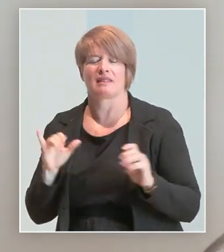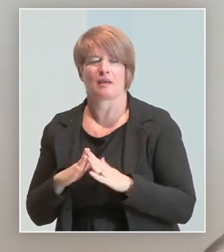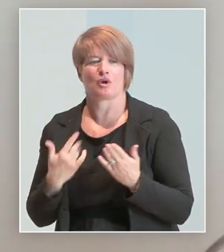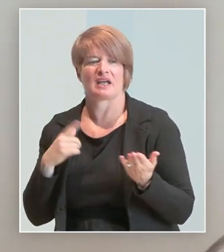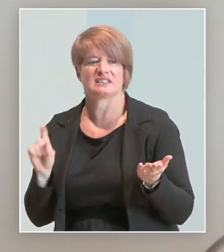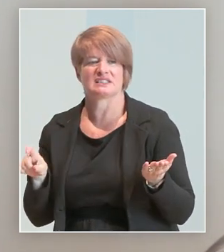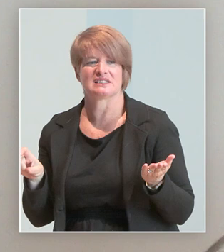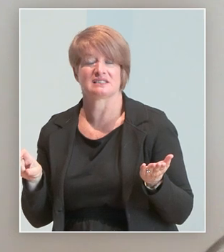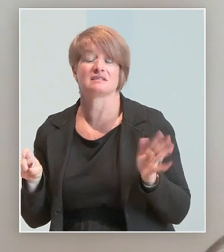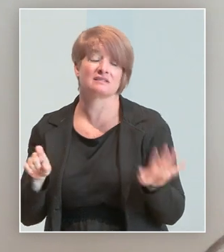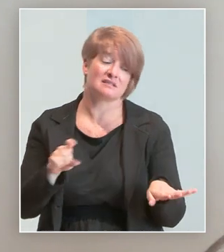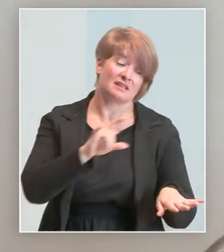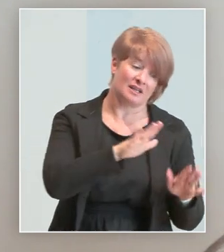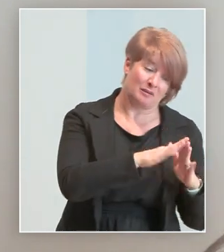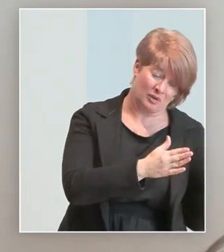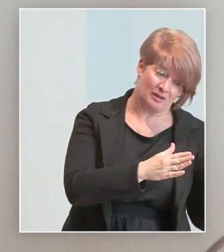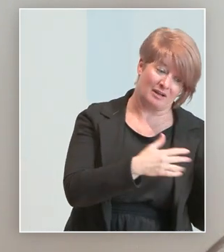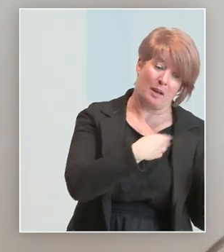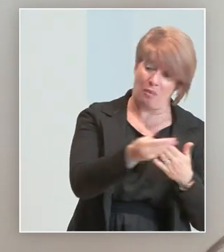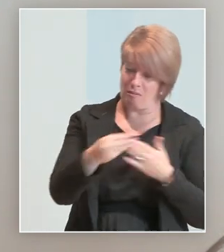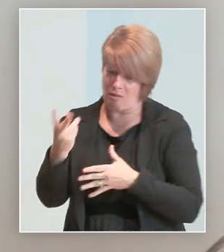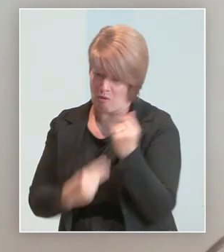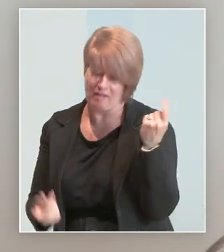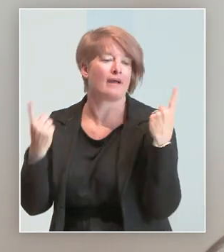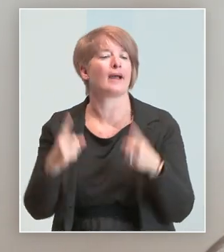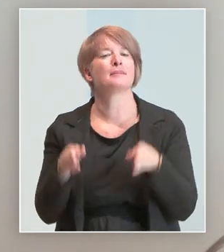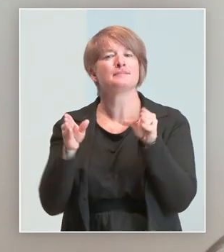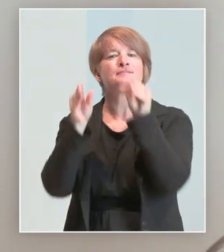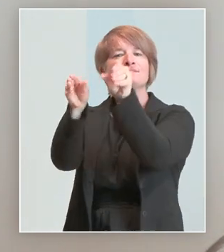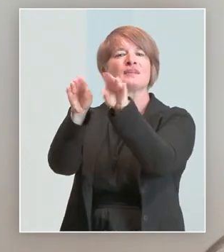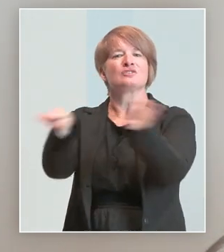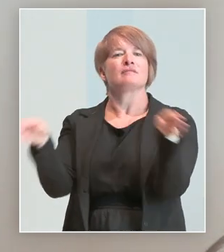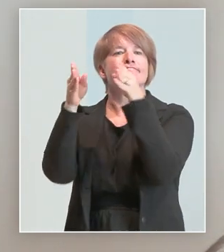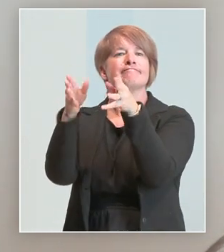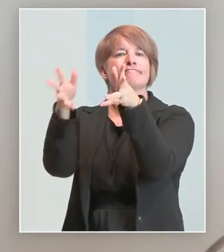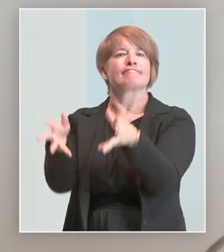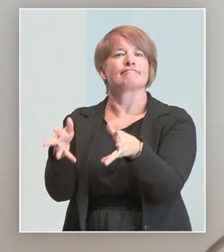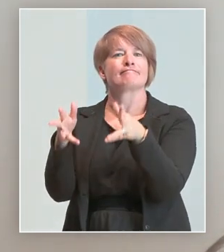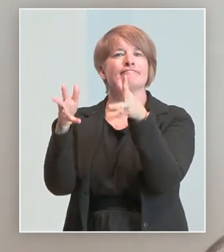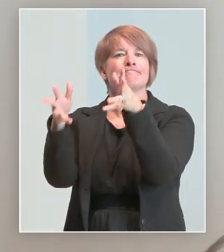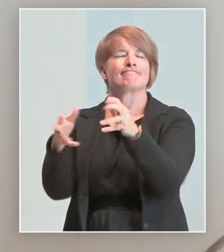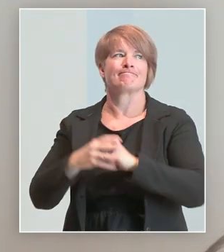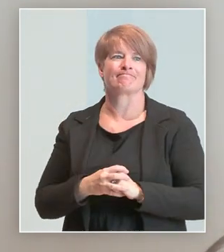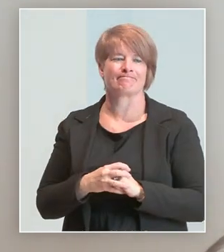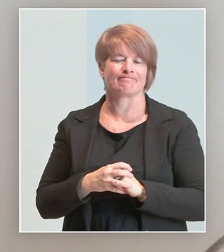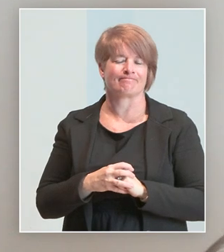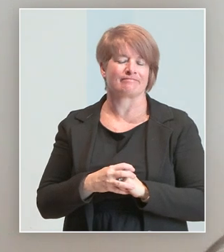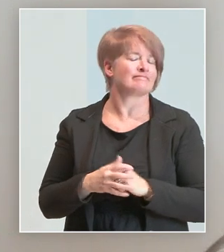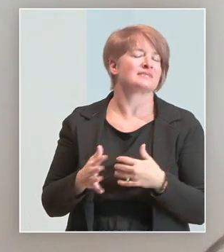Much like the other book I purchased that year, they say it on my shelf. The place of purchase is not